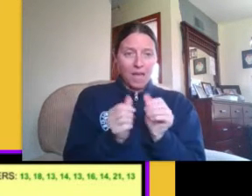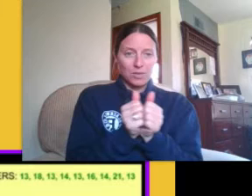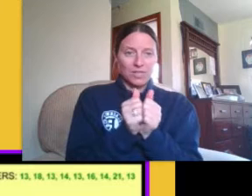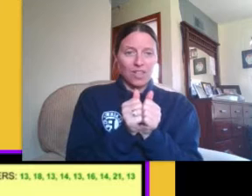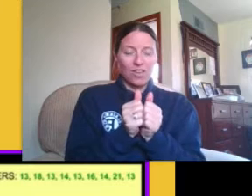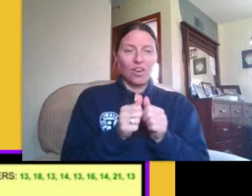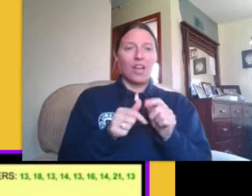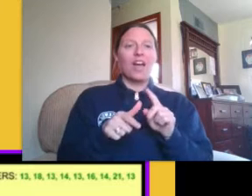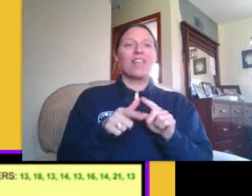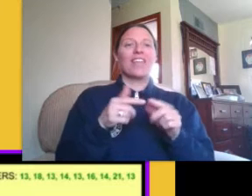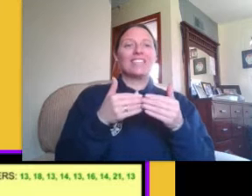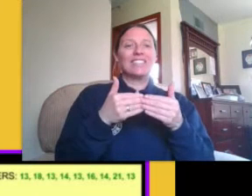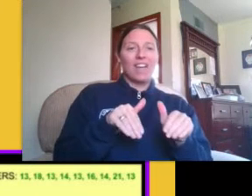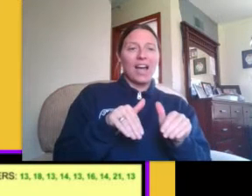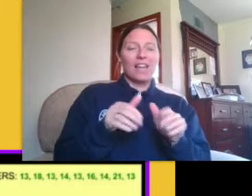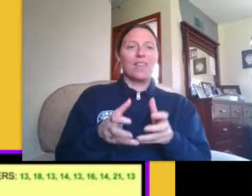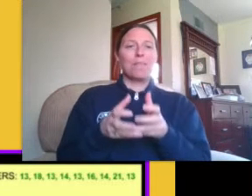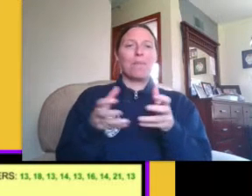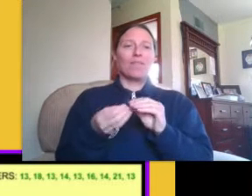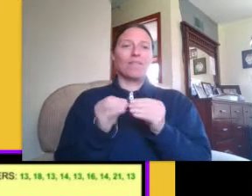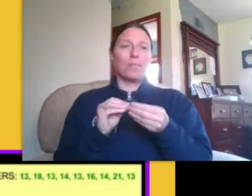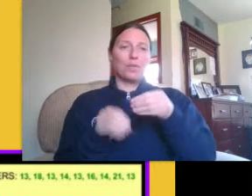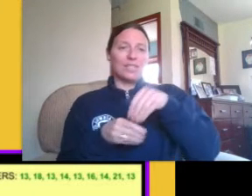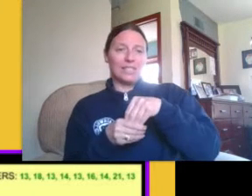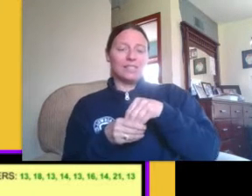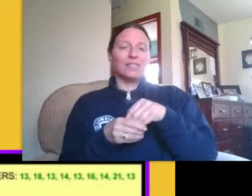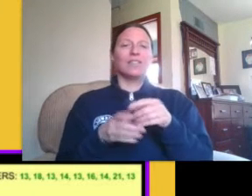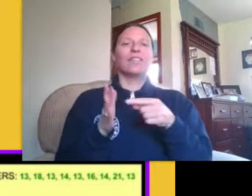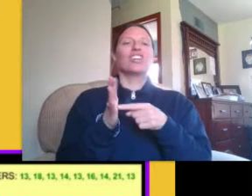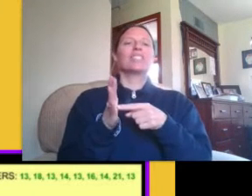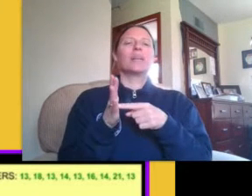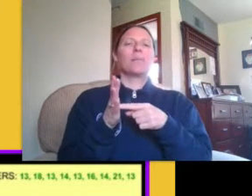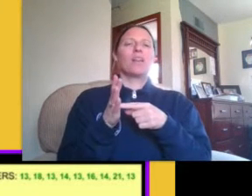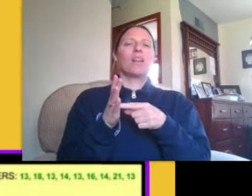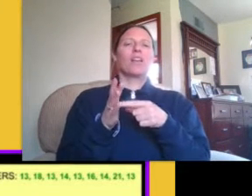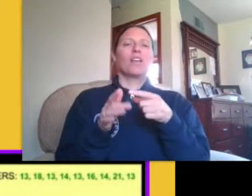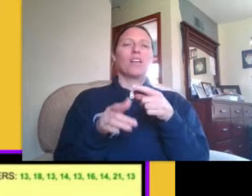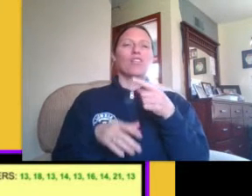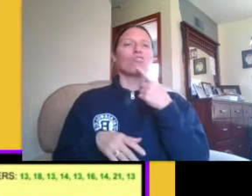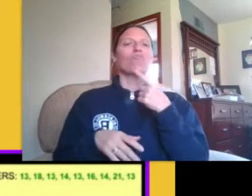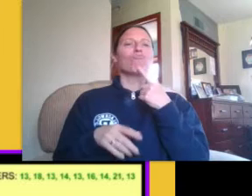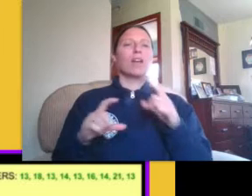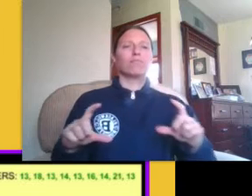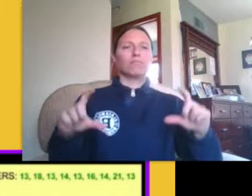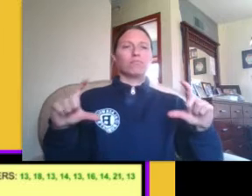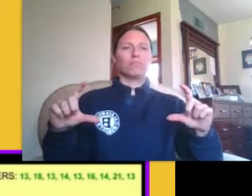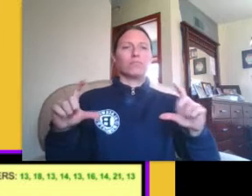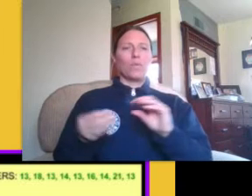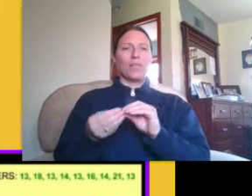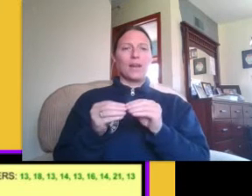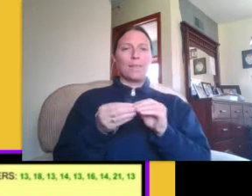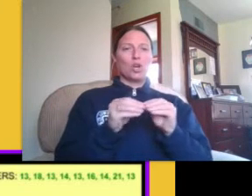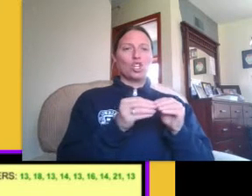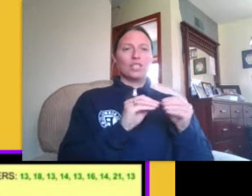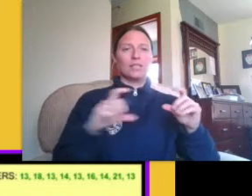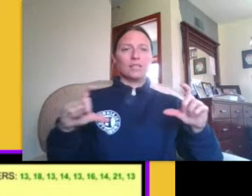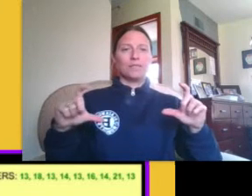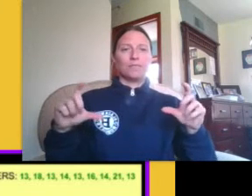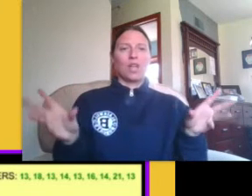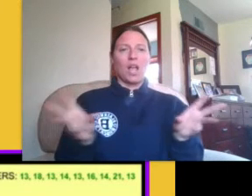by that amount of numbers. For example, the mean, you add up all of